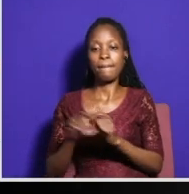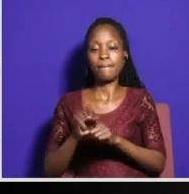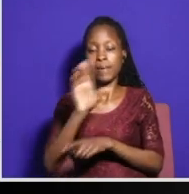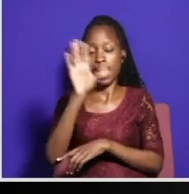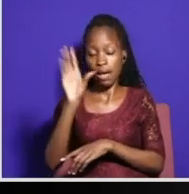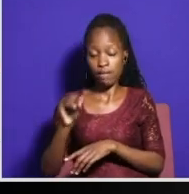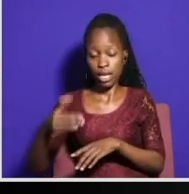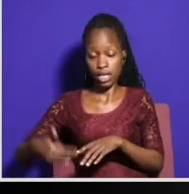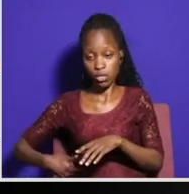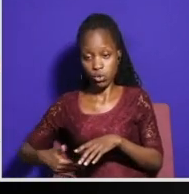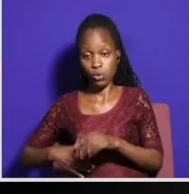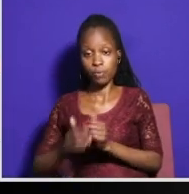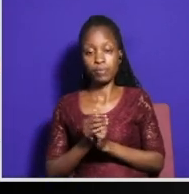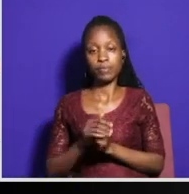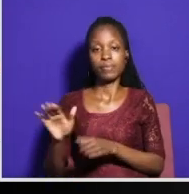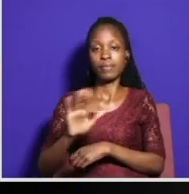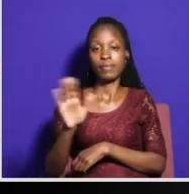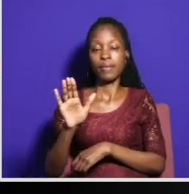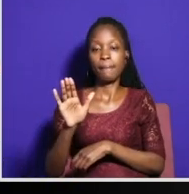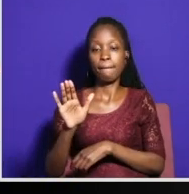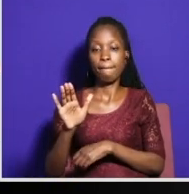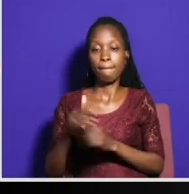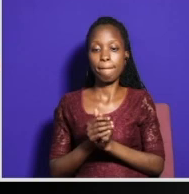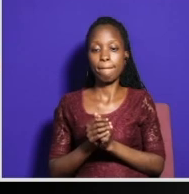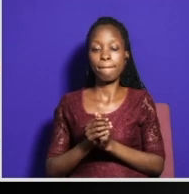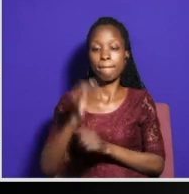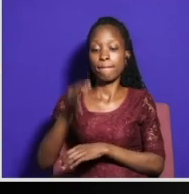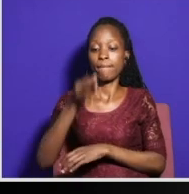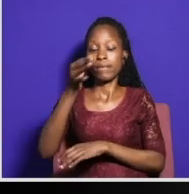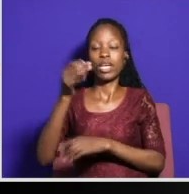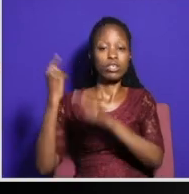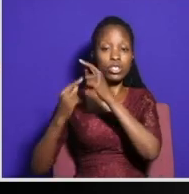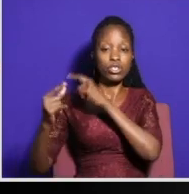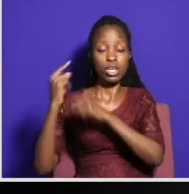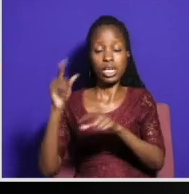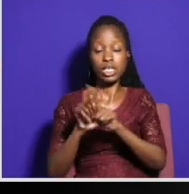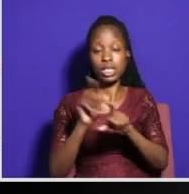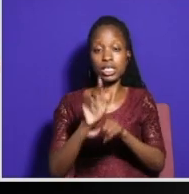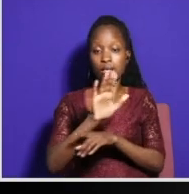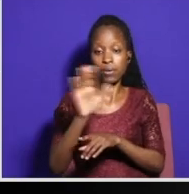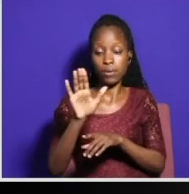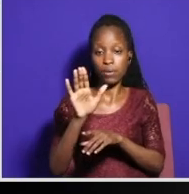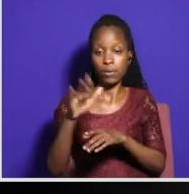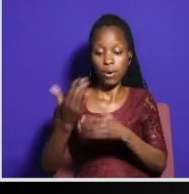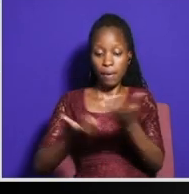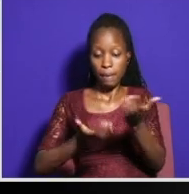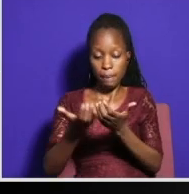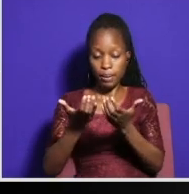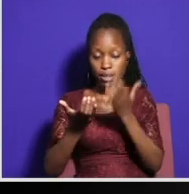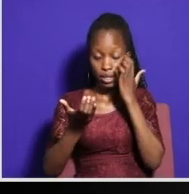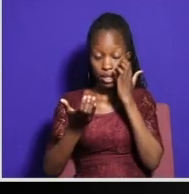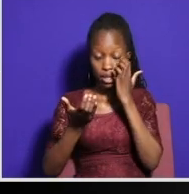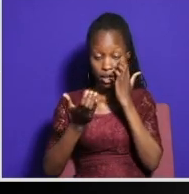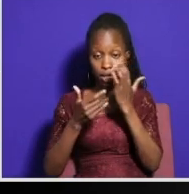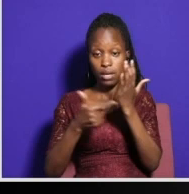Africa's youth are the continent's cheetah generation. You are techno and business savvy. You